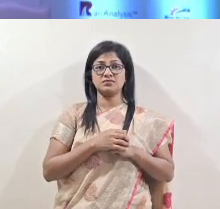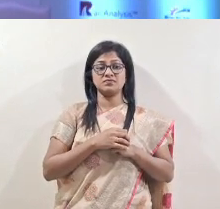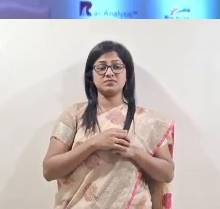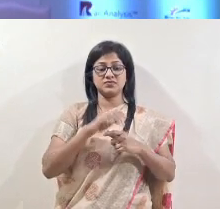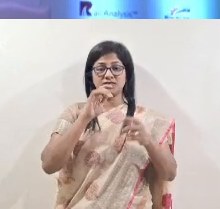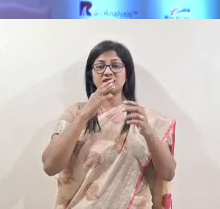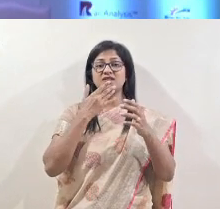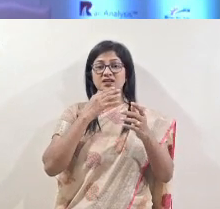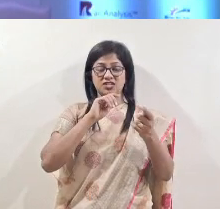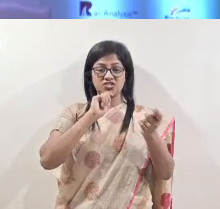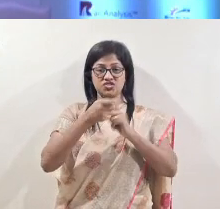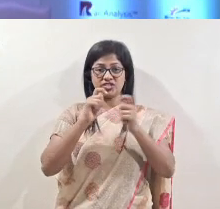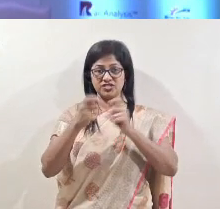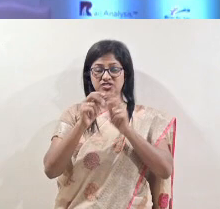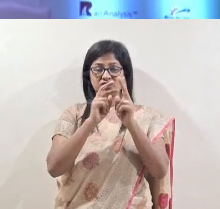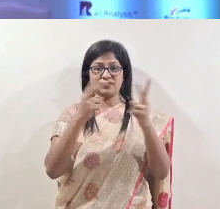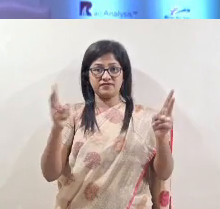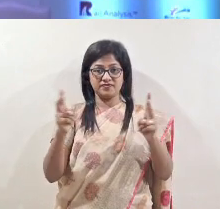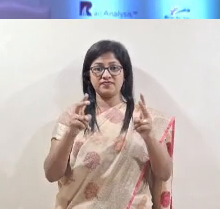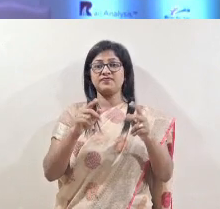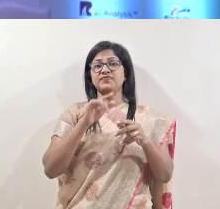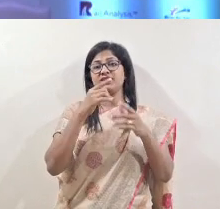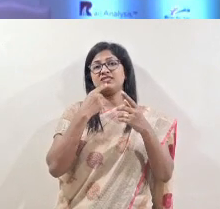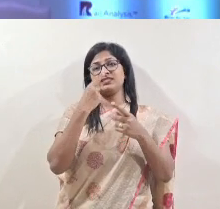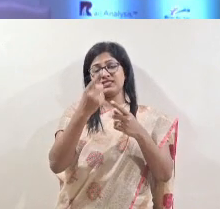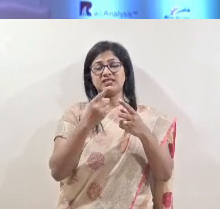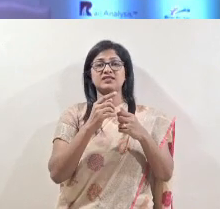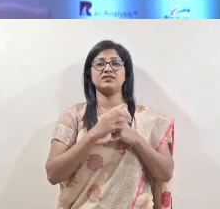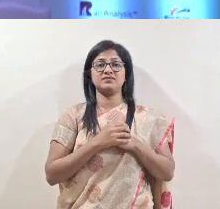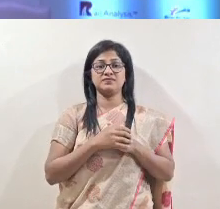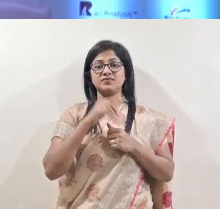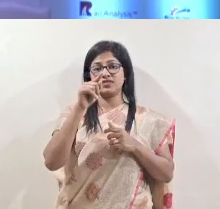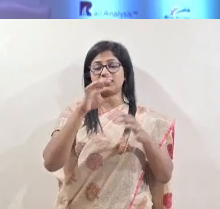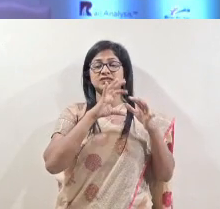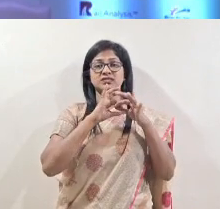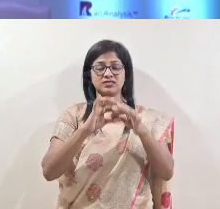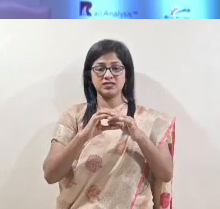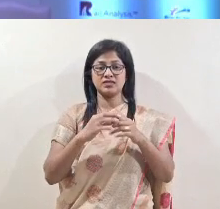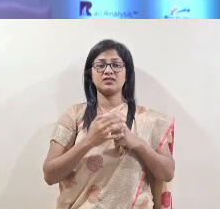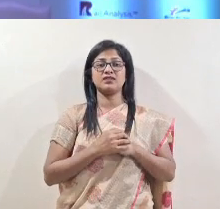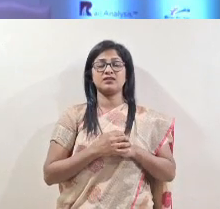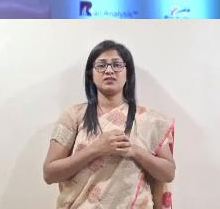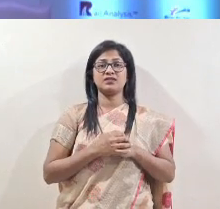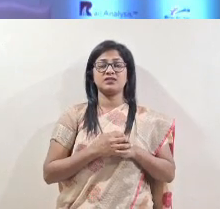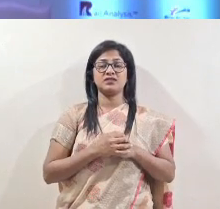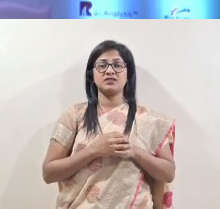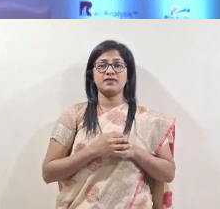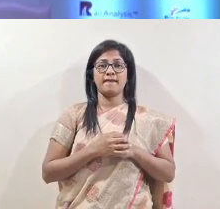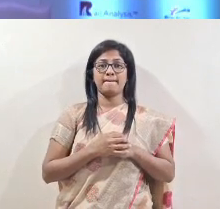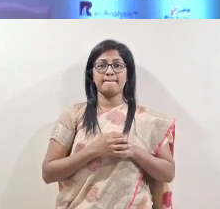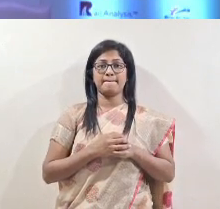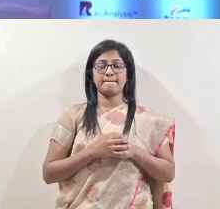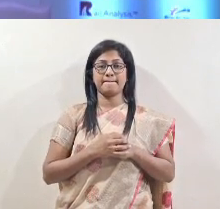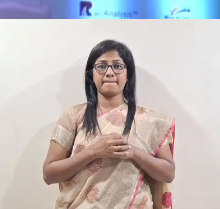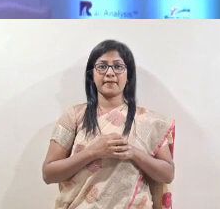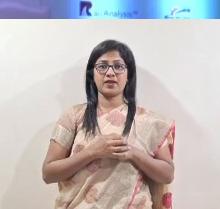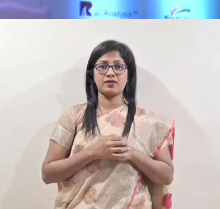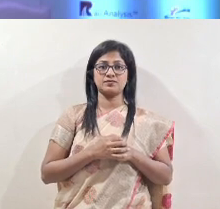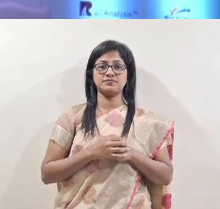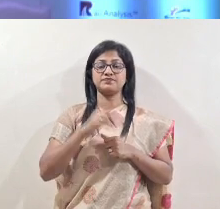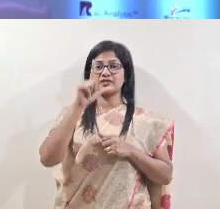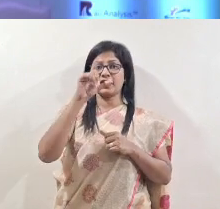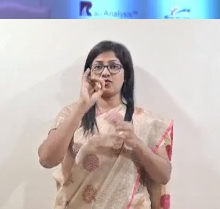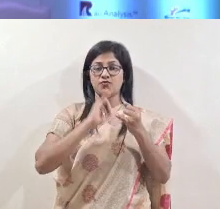change in color denotes. So I'll just tell you this is related to the this change in